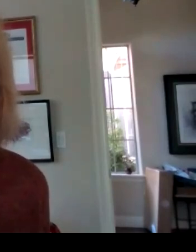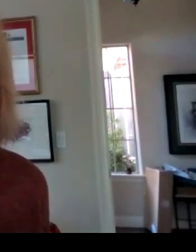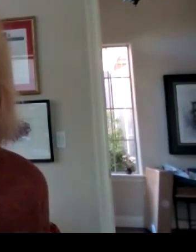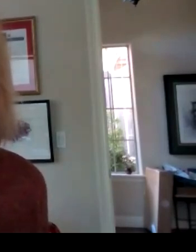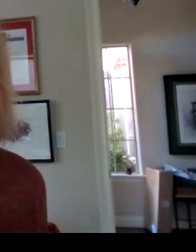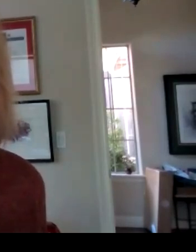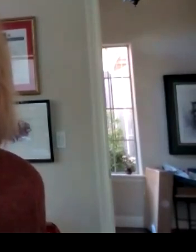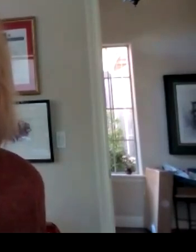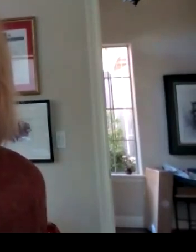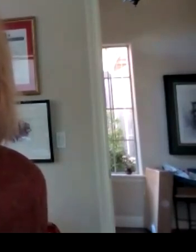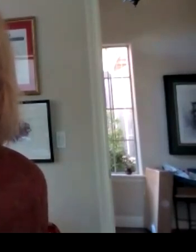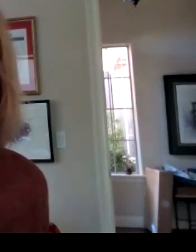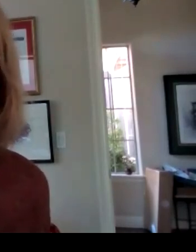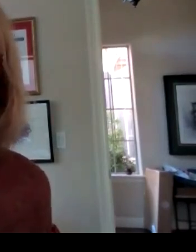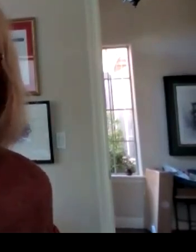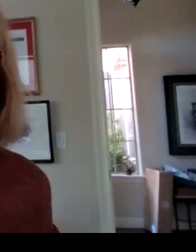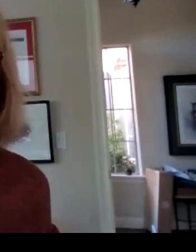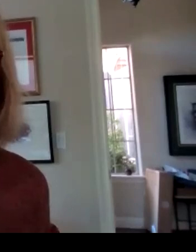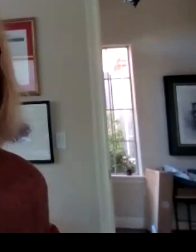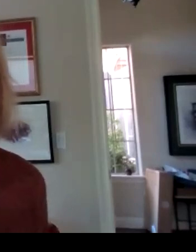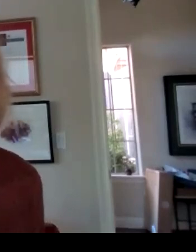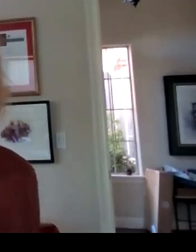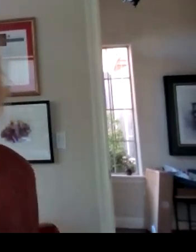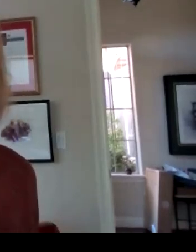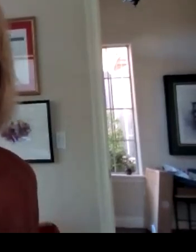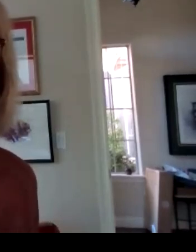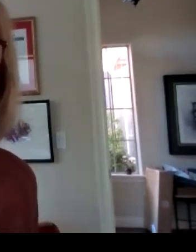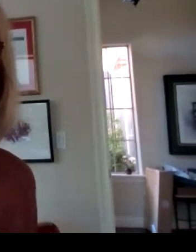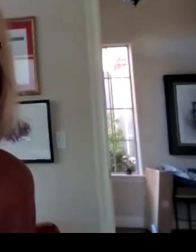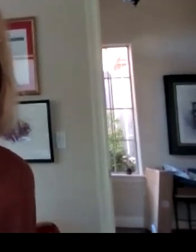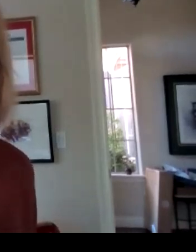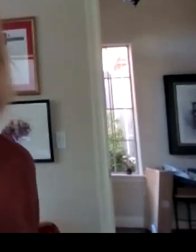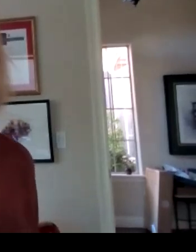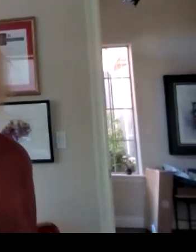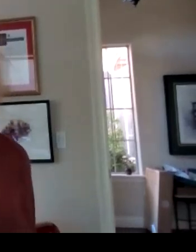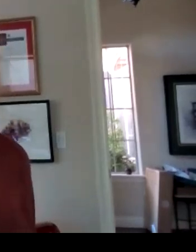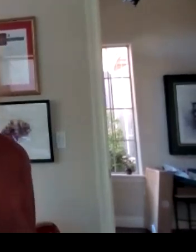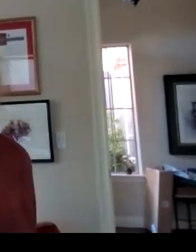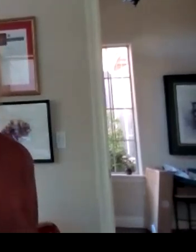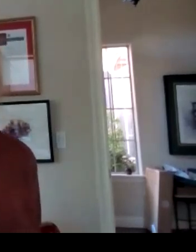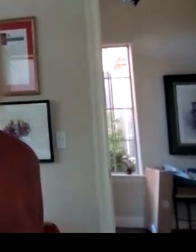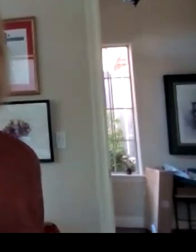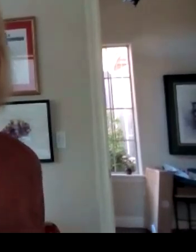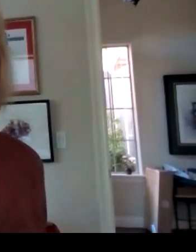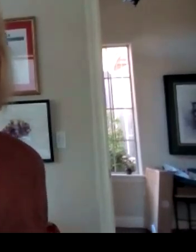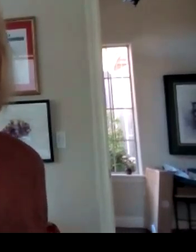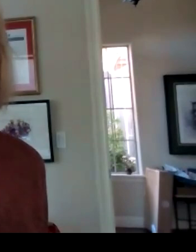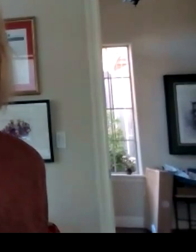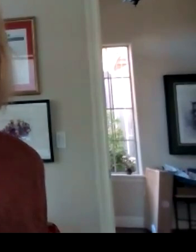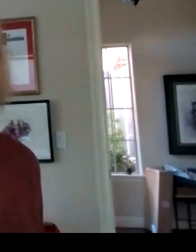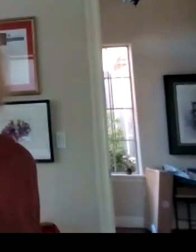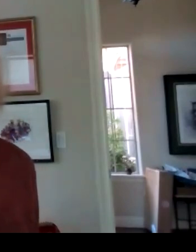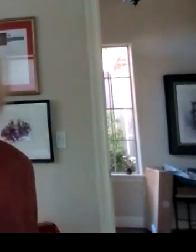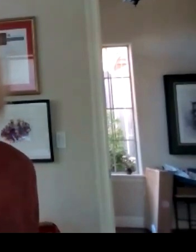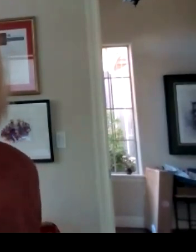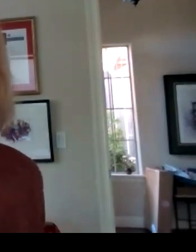to develop the key recommendations, to participate in the day, and to just really just move forward